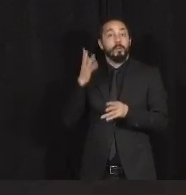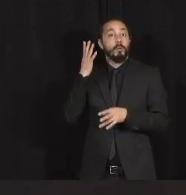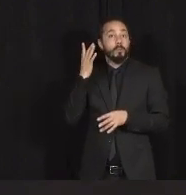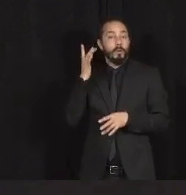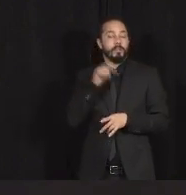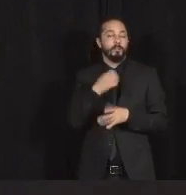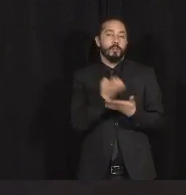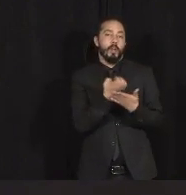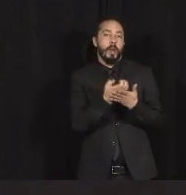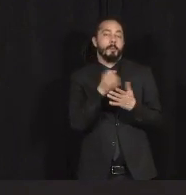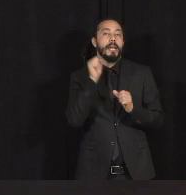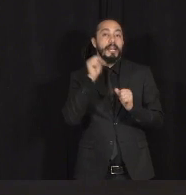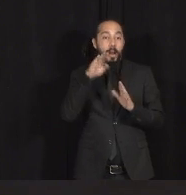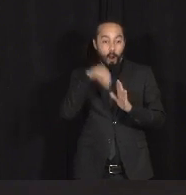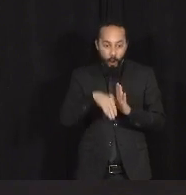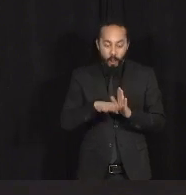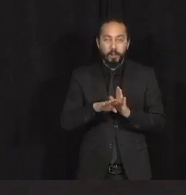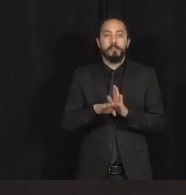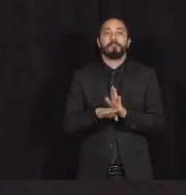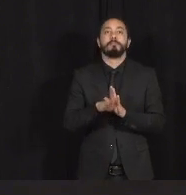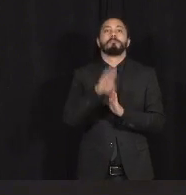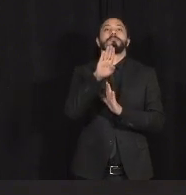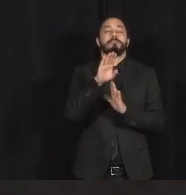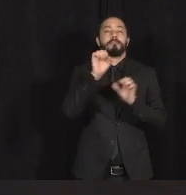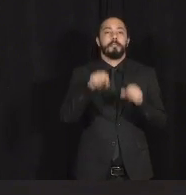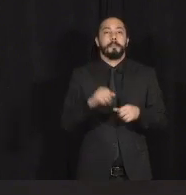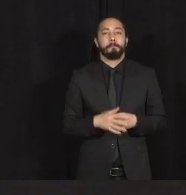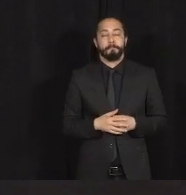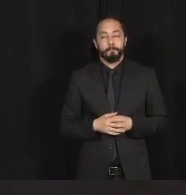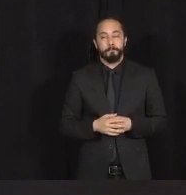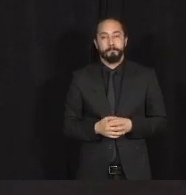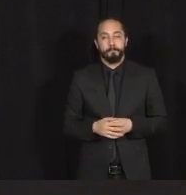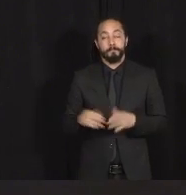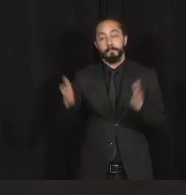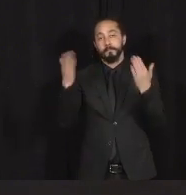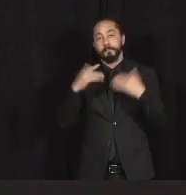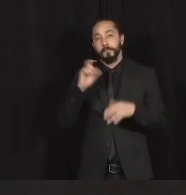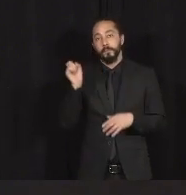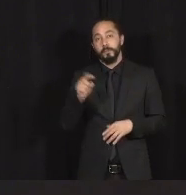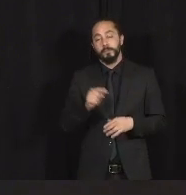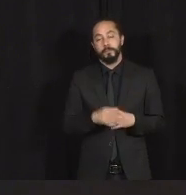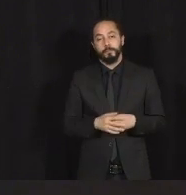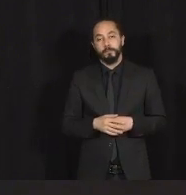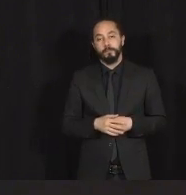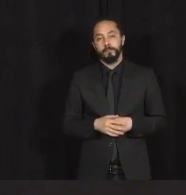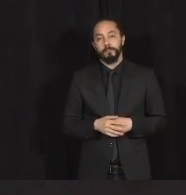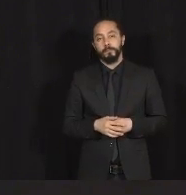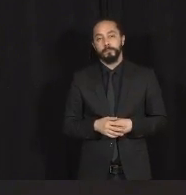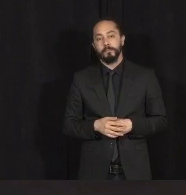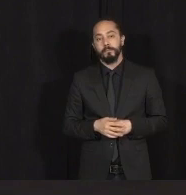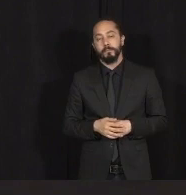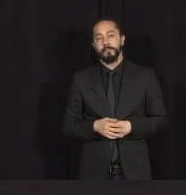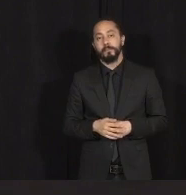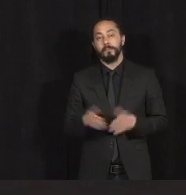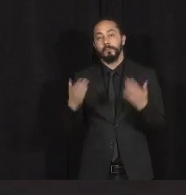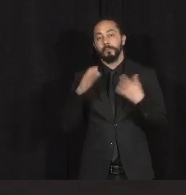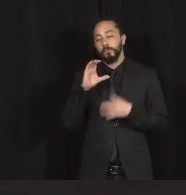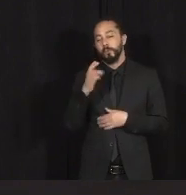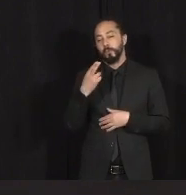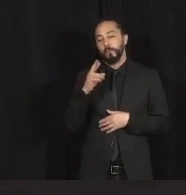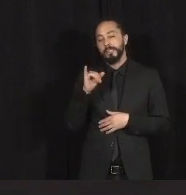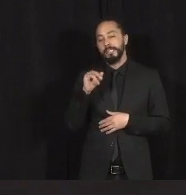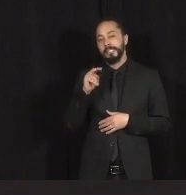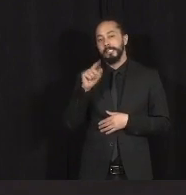Next question. Your next question comes from Christina Tenalia with CP24. Please go